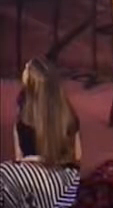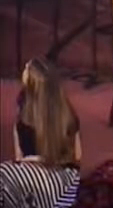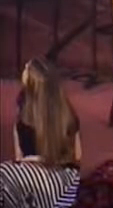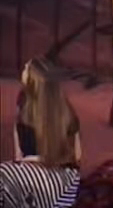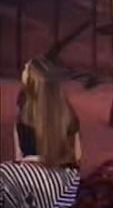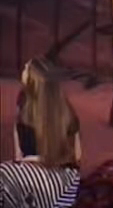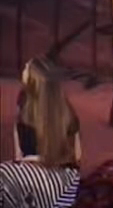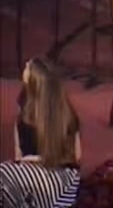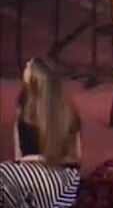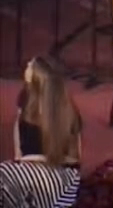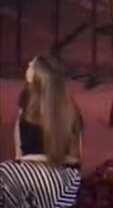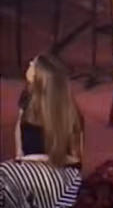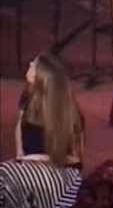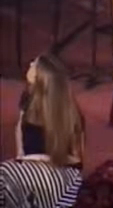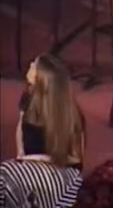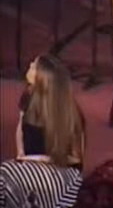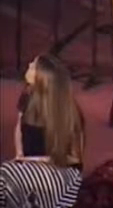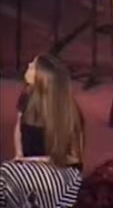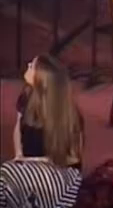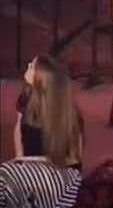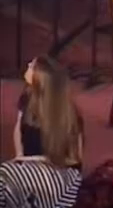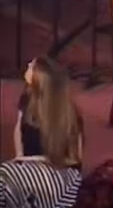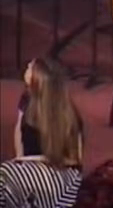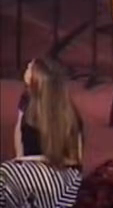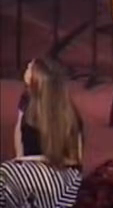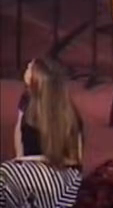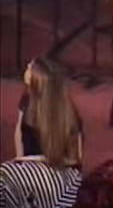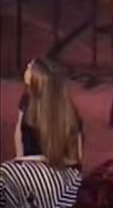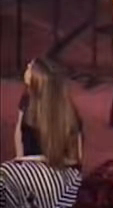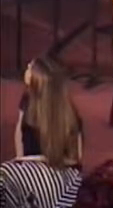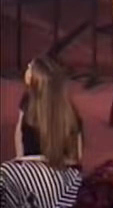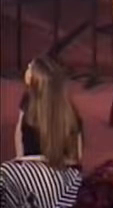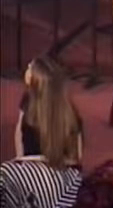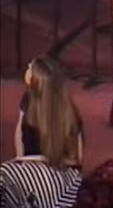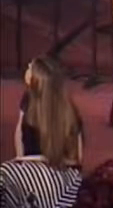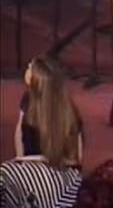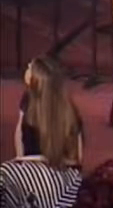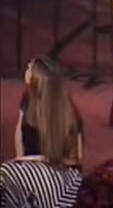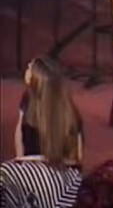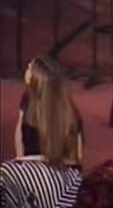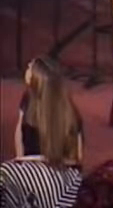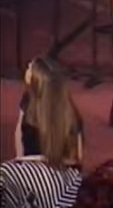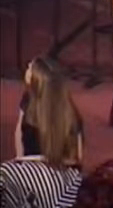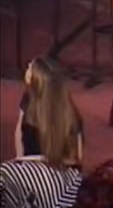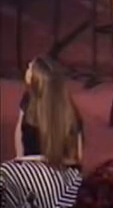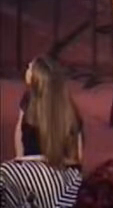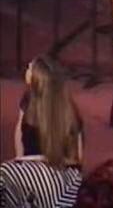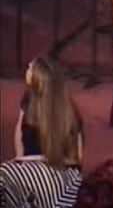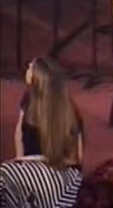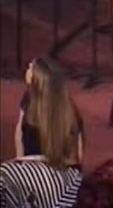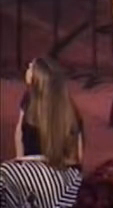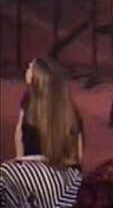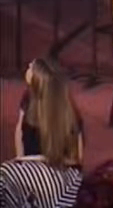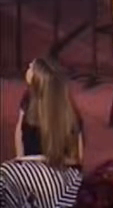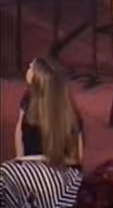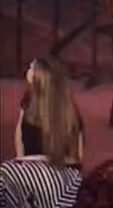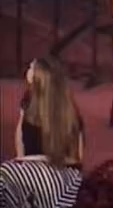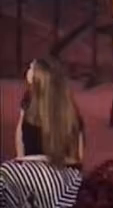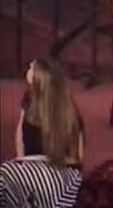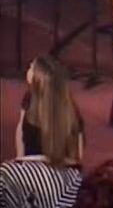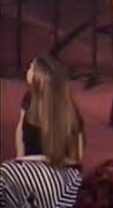God. After saying above, sacrifices and offerings and whole burnt offerings and sacrifices for sin you have not desired, nor have you